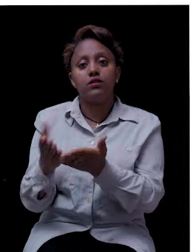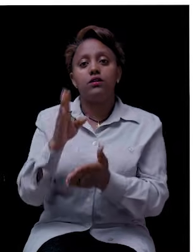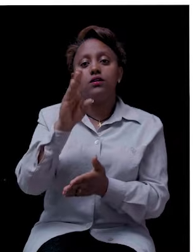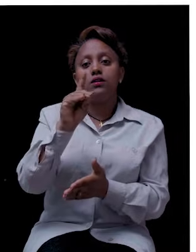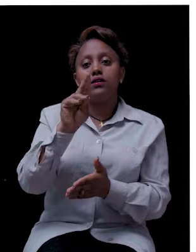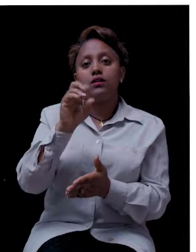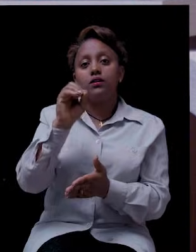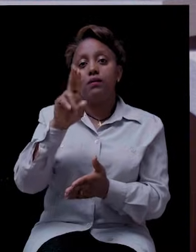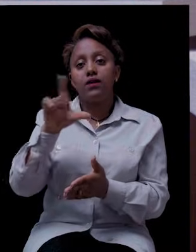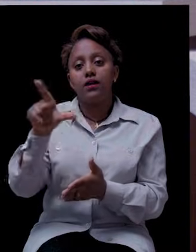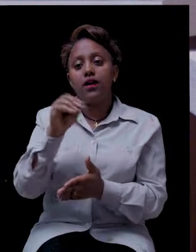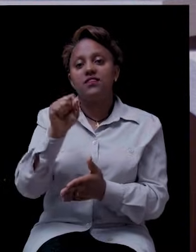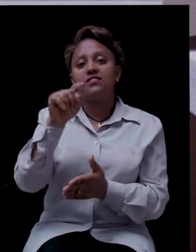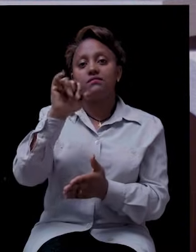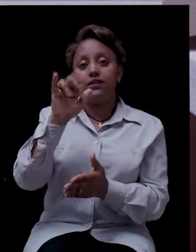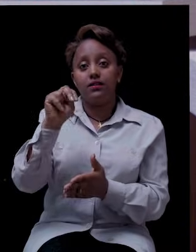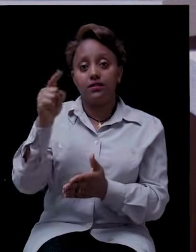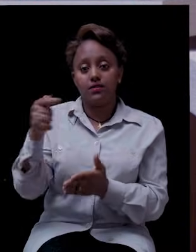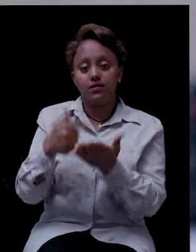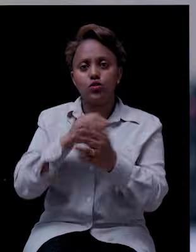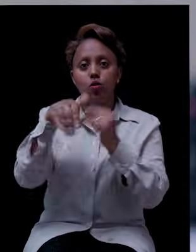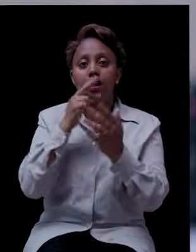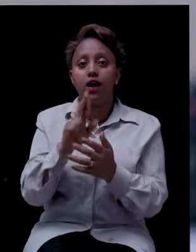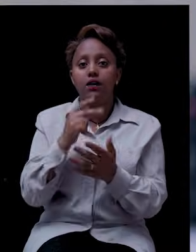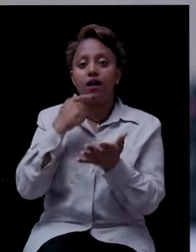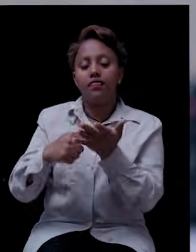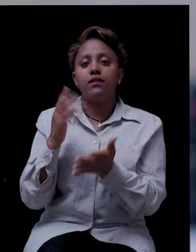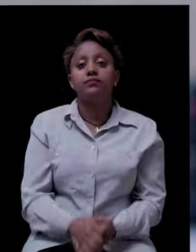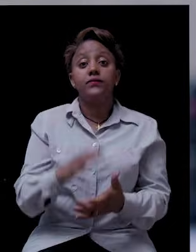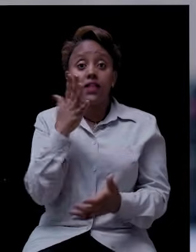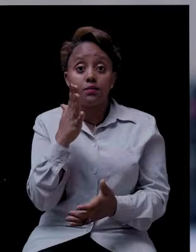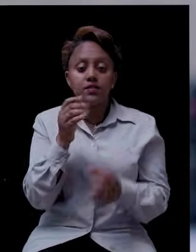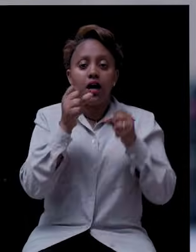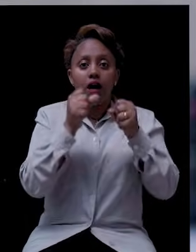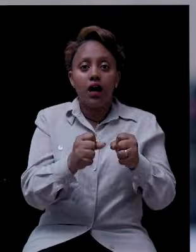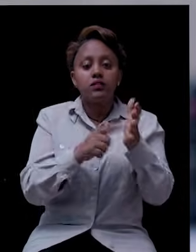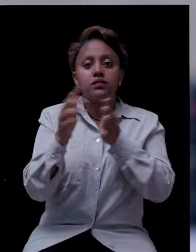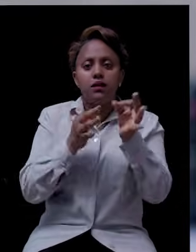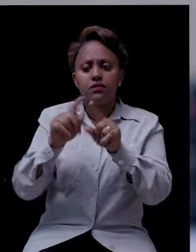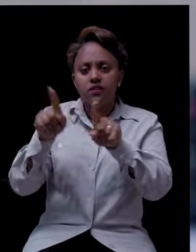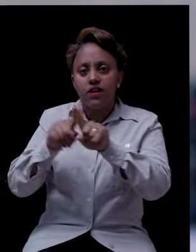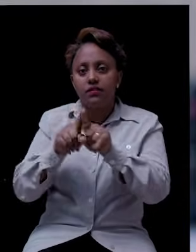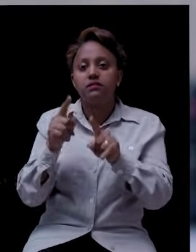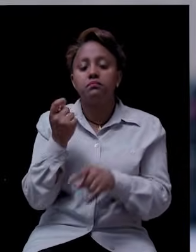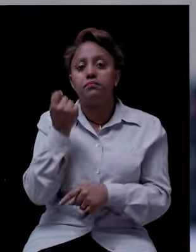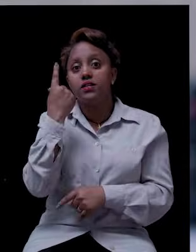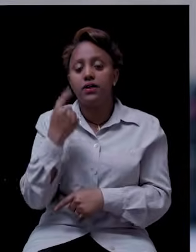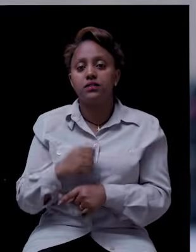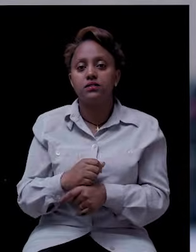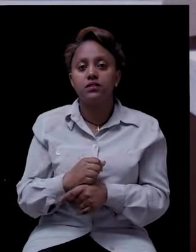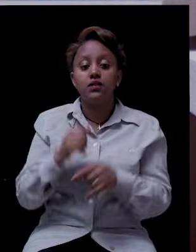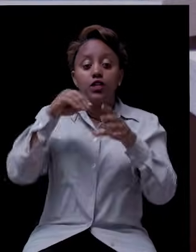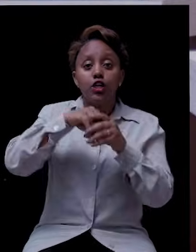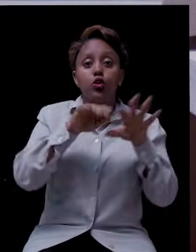and string. This or are data types. So data types can be described from different perspectives. In computer